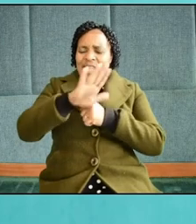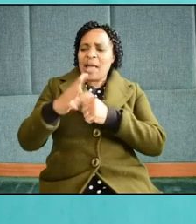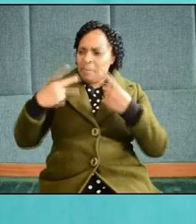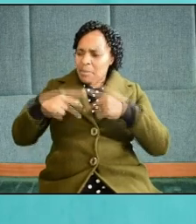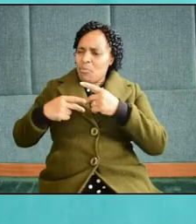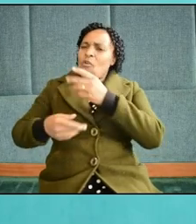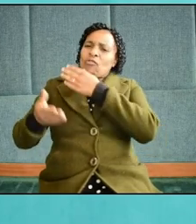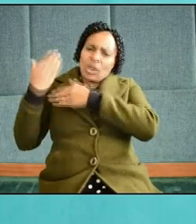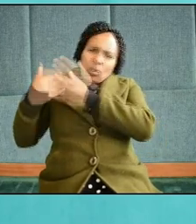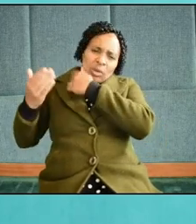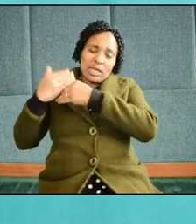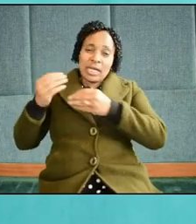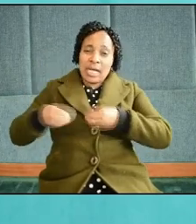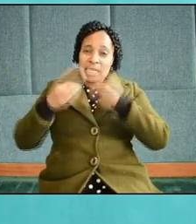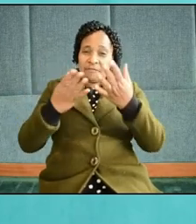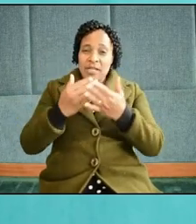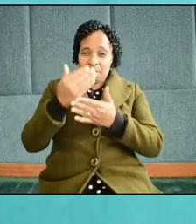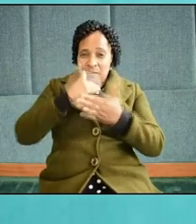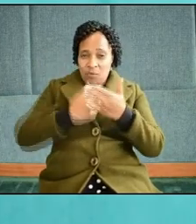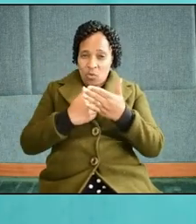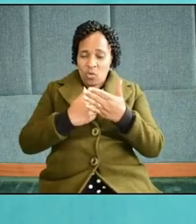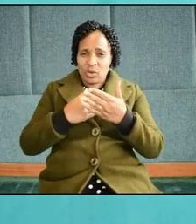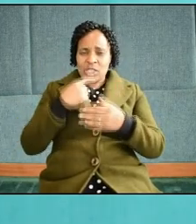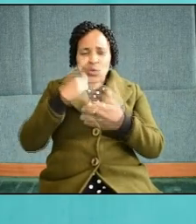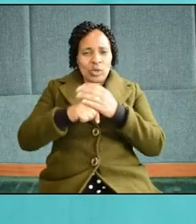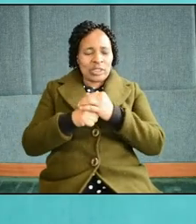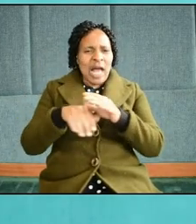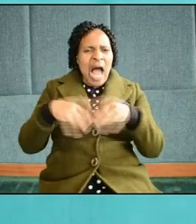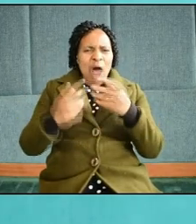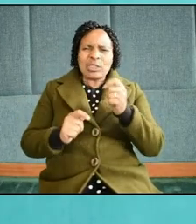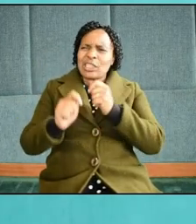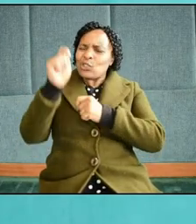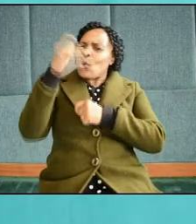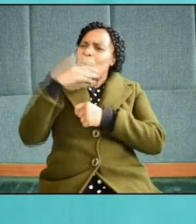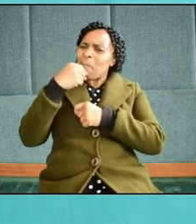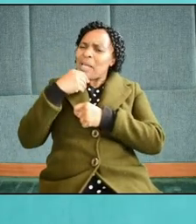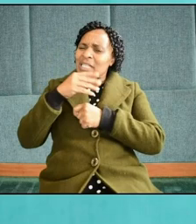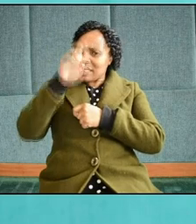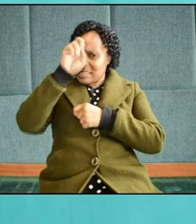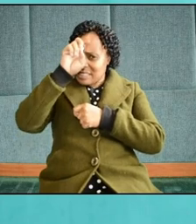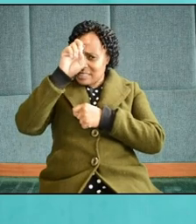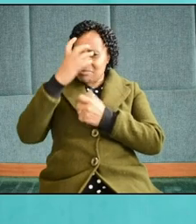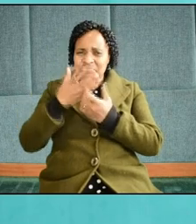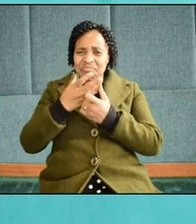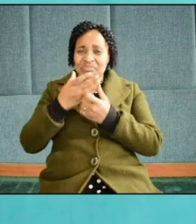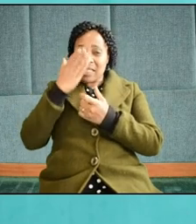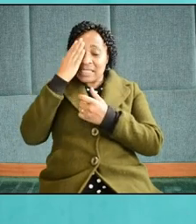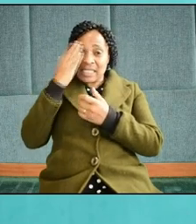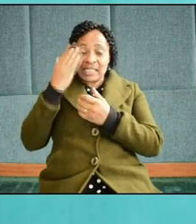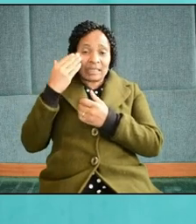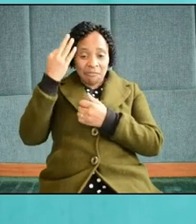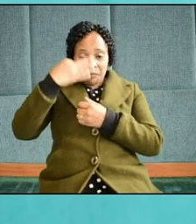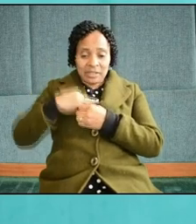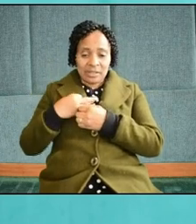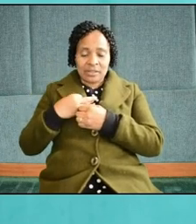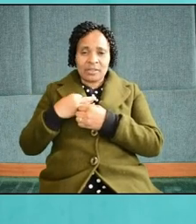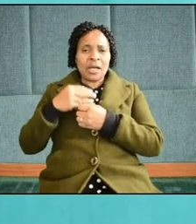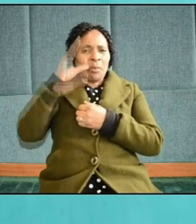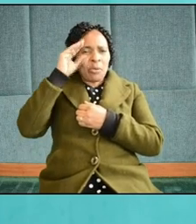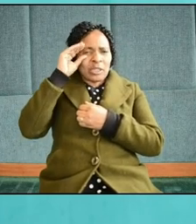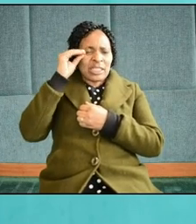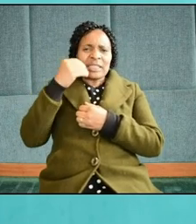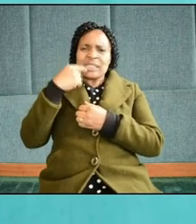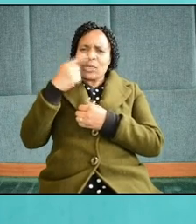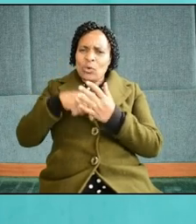before. And so it goes on to say, how big were the giants the Israelites faced? Moses says, we saw the